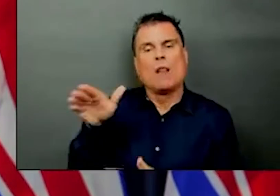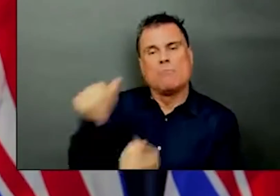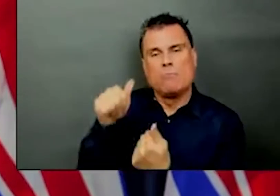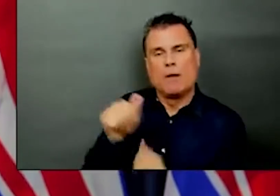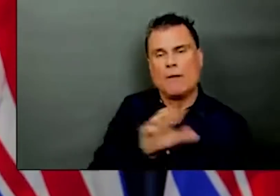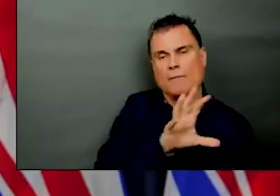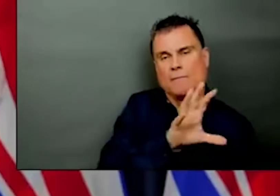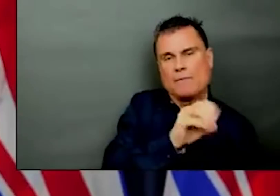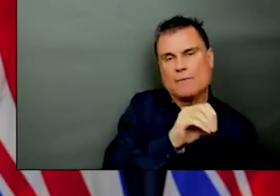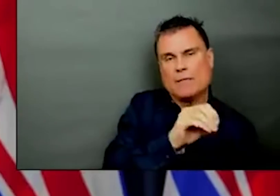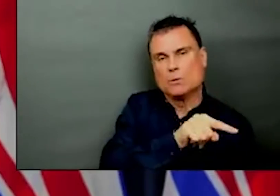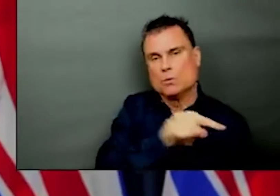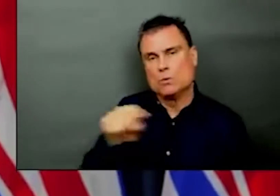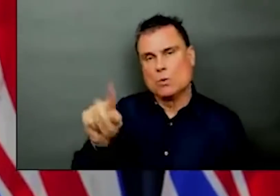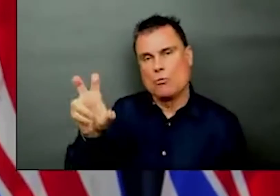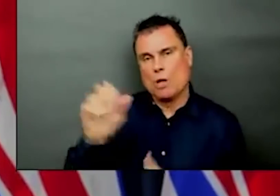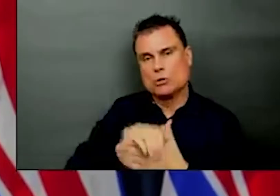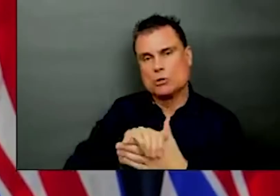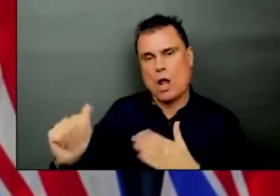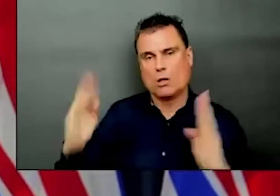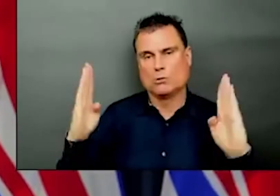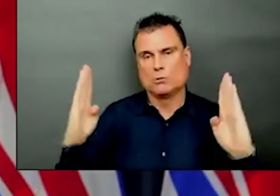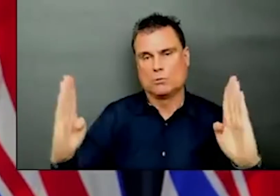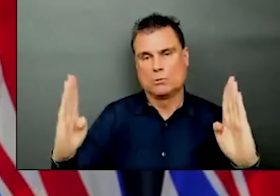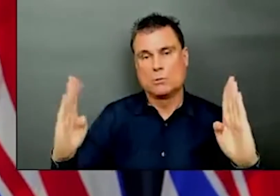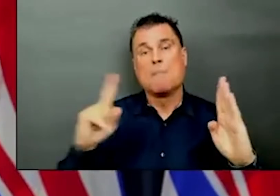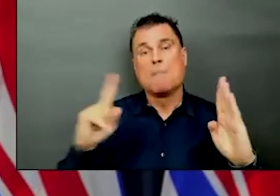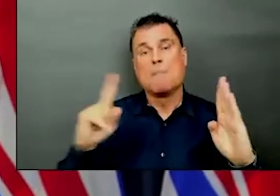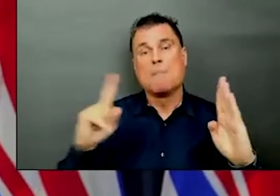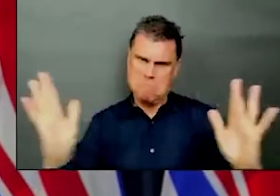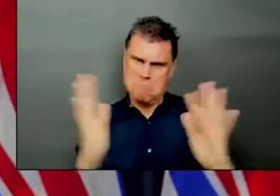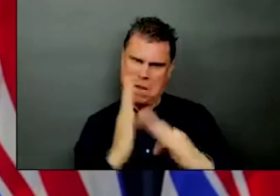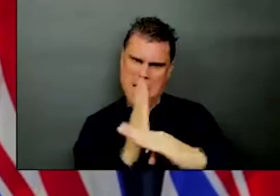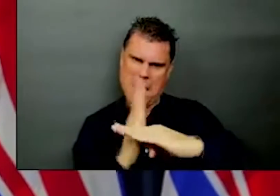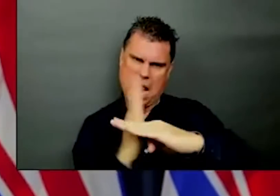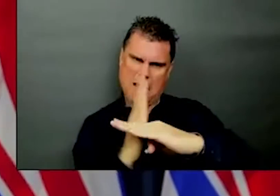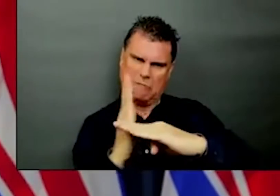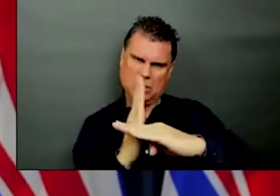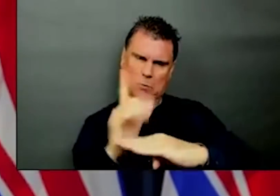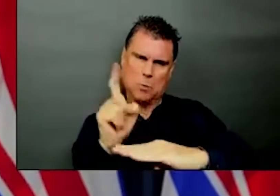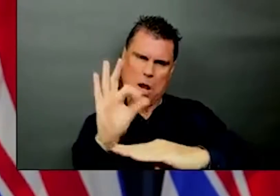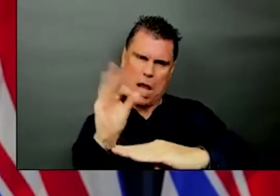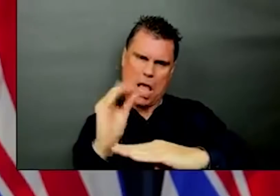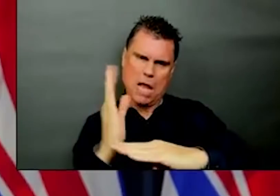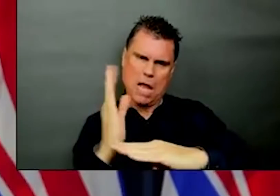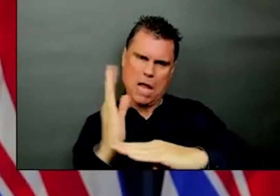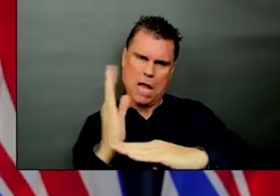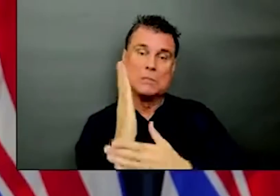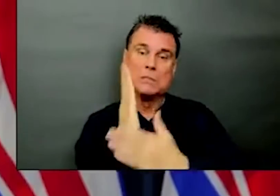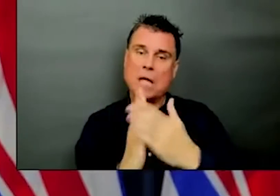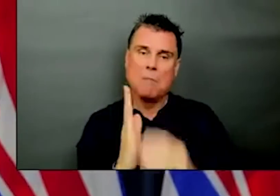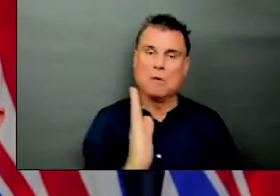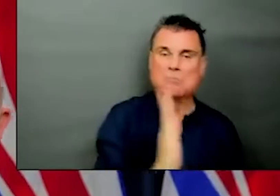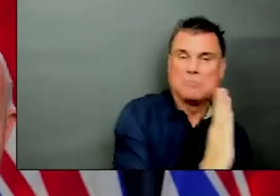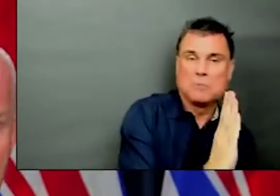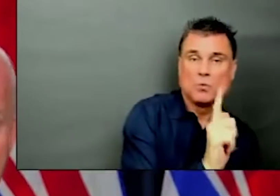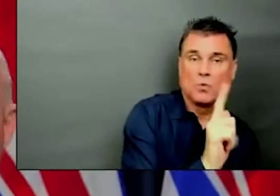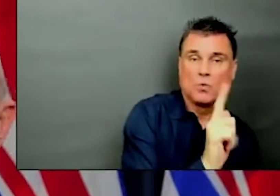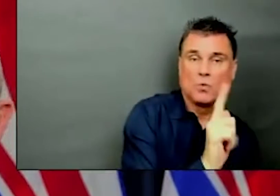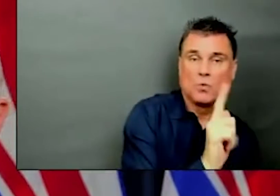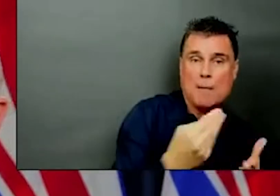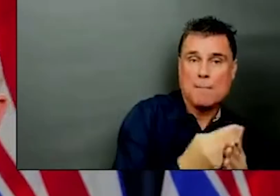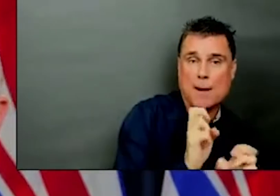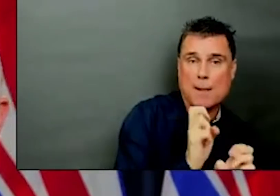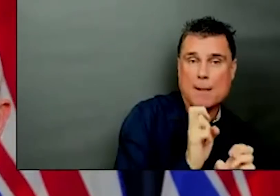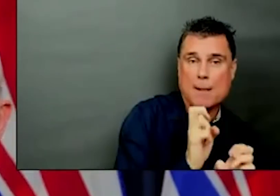said, $190. It could go from as low, though, as $25 to about $400 being the maximum, but